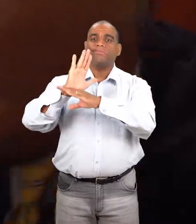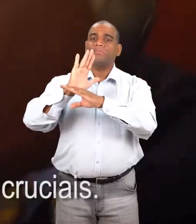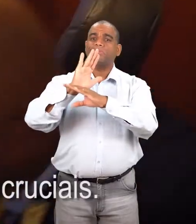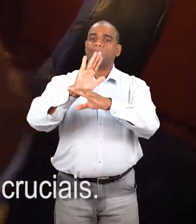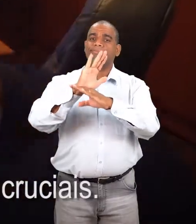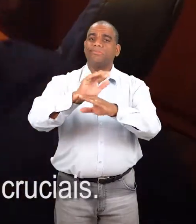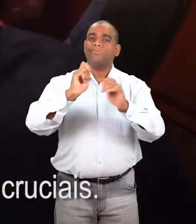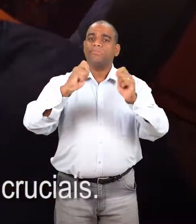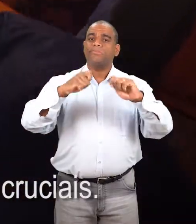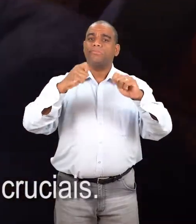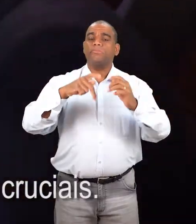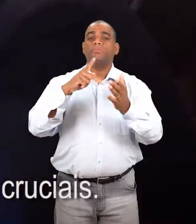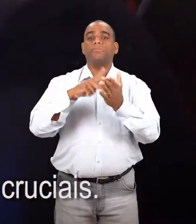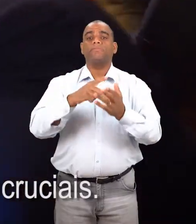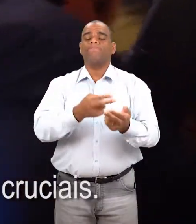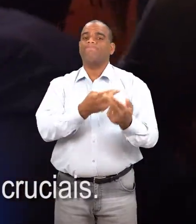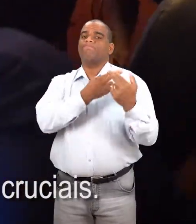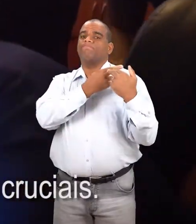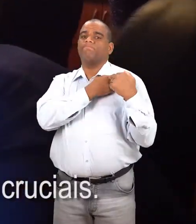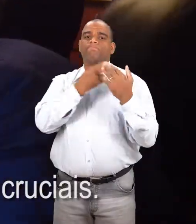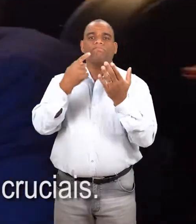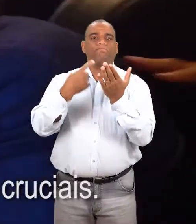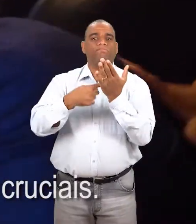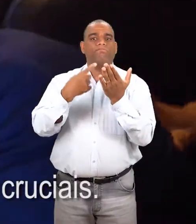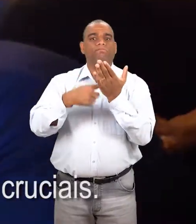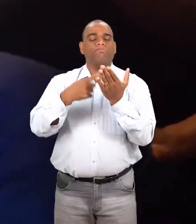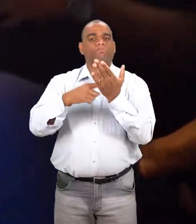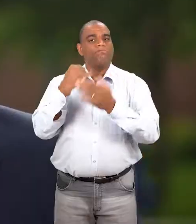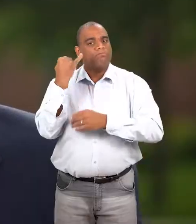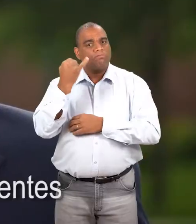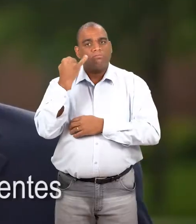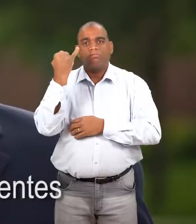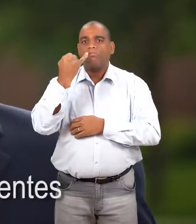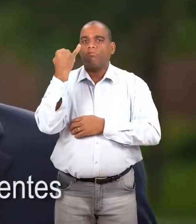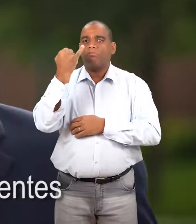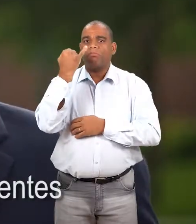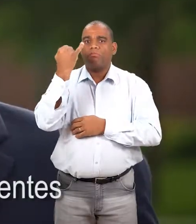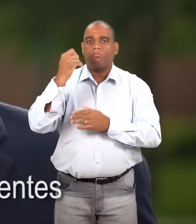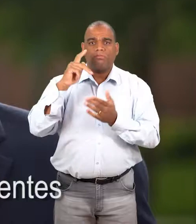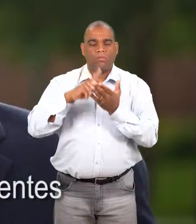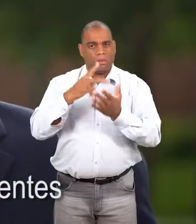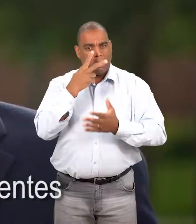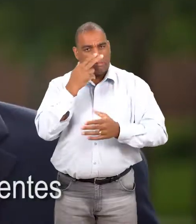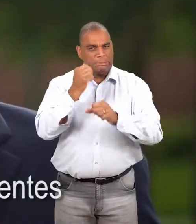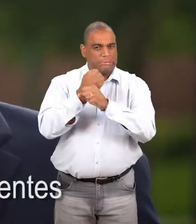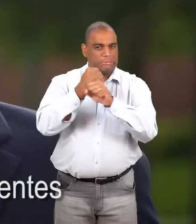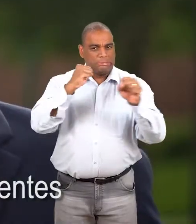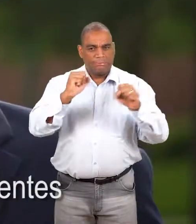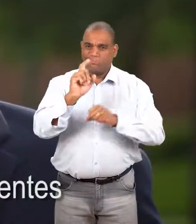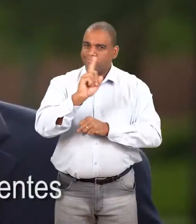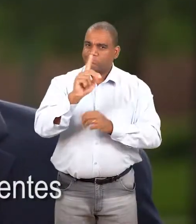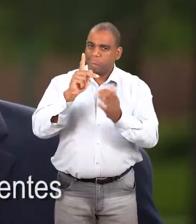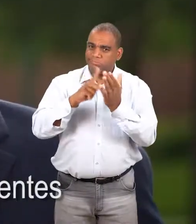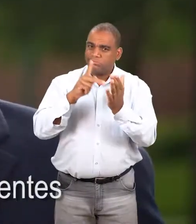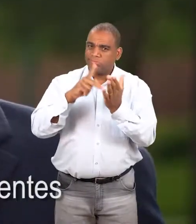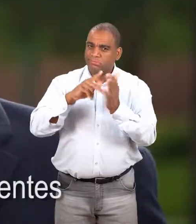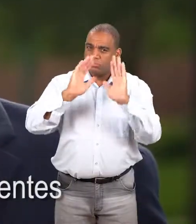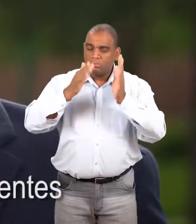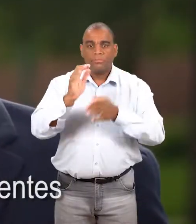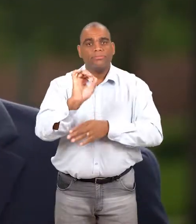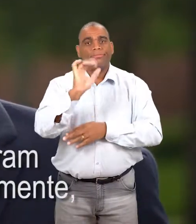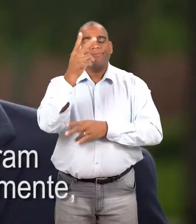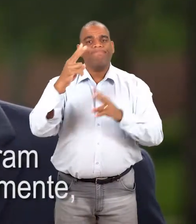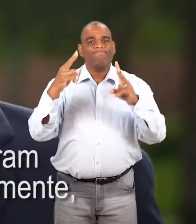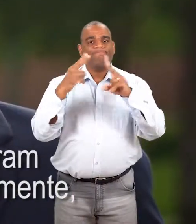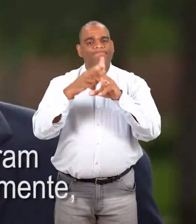situation, but total commitment and absolute resolve are critical. This may sound impossible, but the truth is many extreme violence